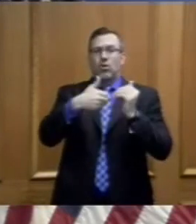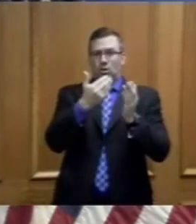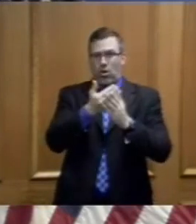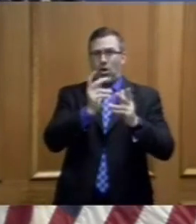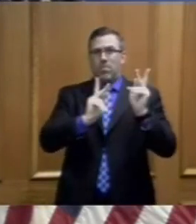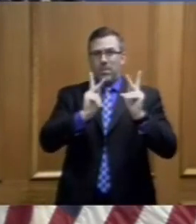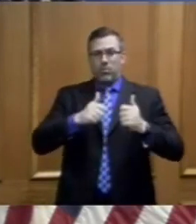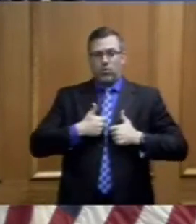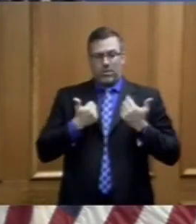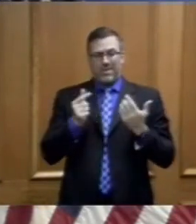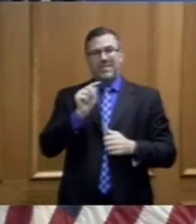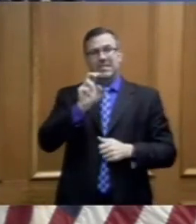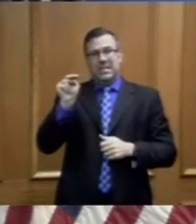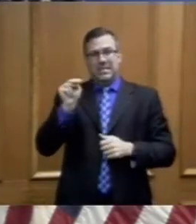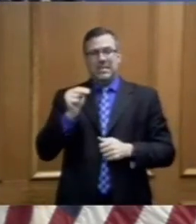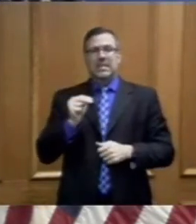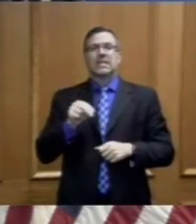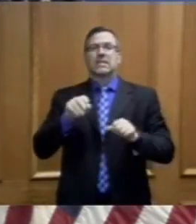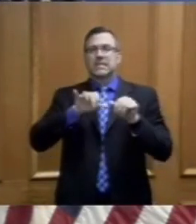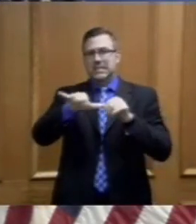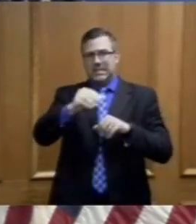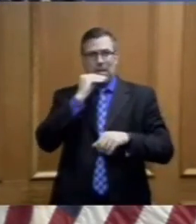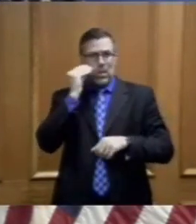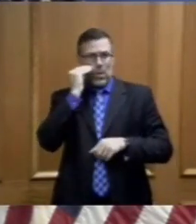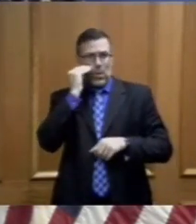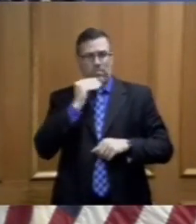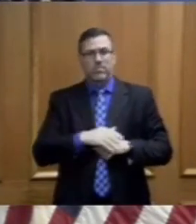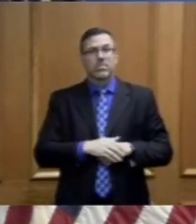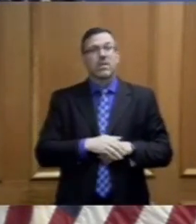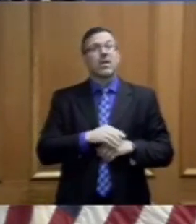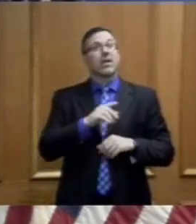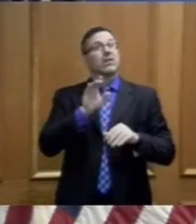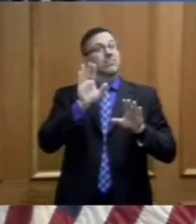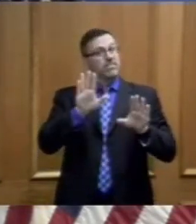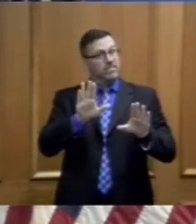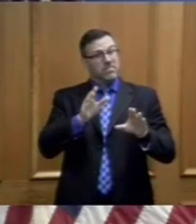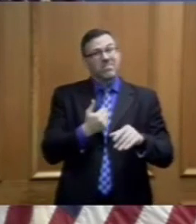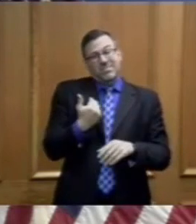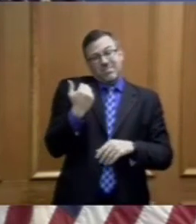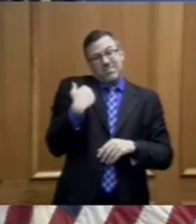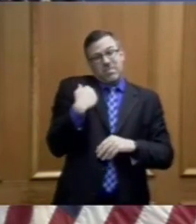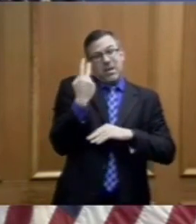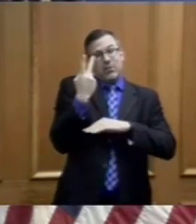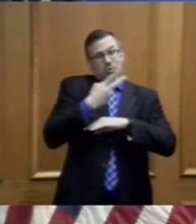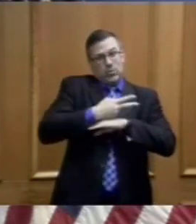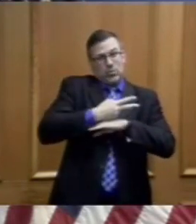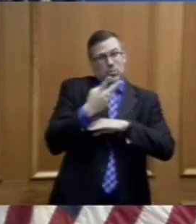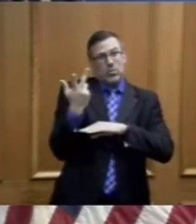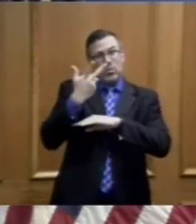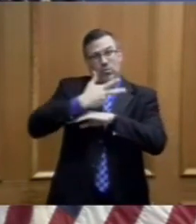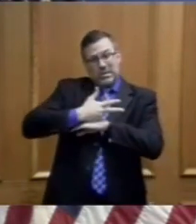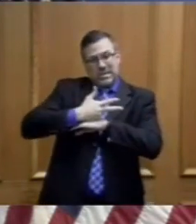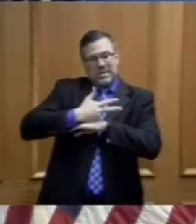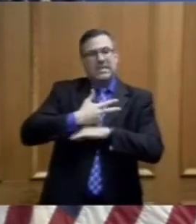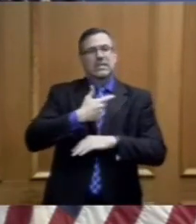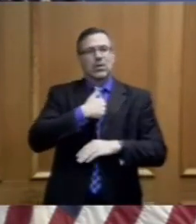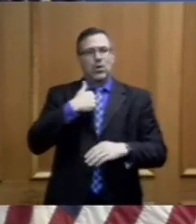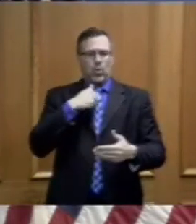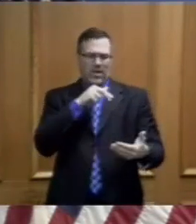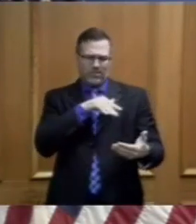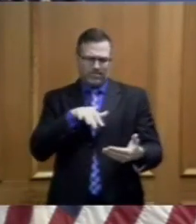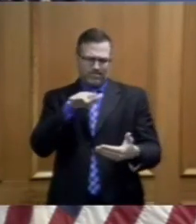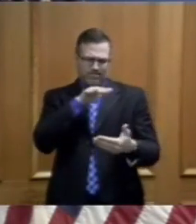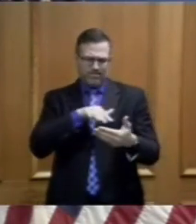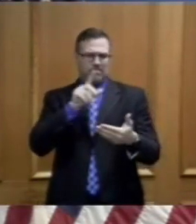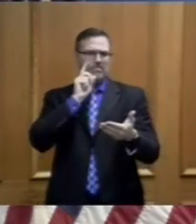home. That said, over the last 2 or 3 days, we've seen some troubling data points that tell us